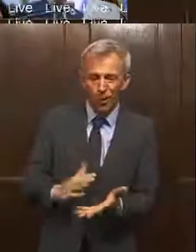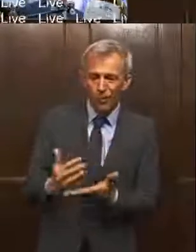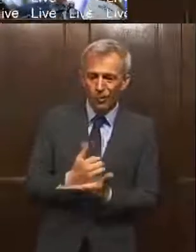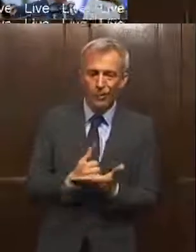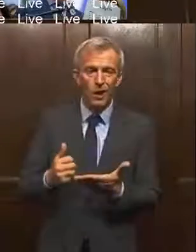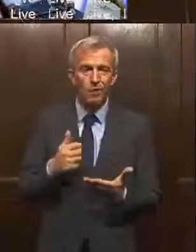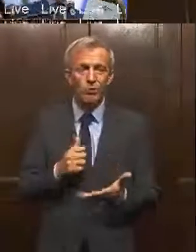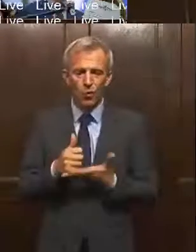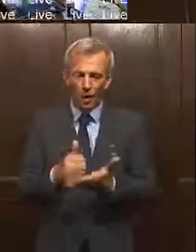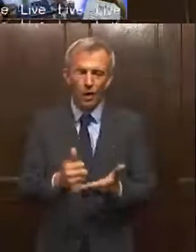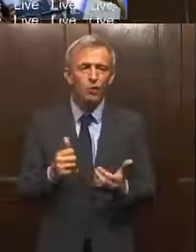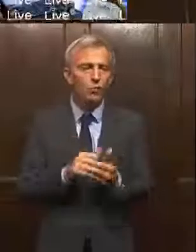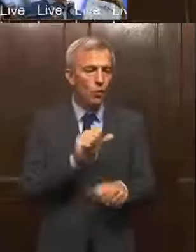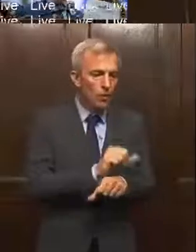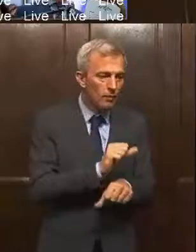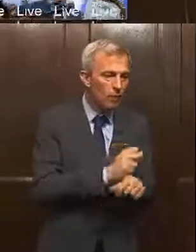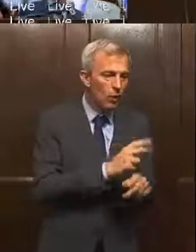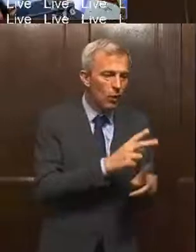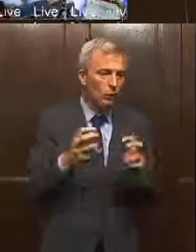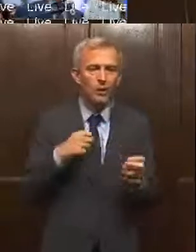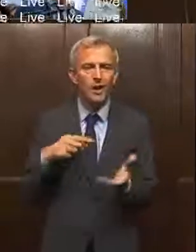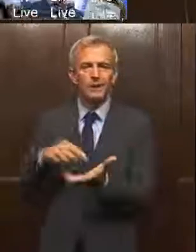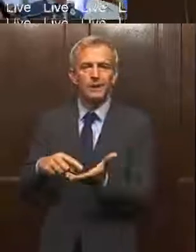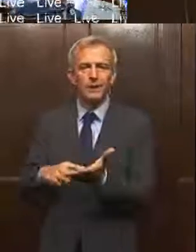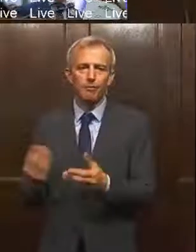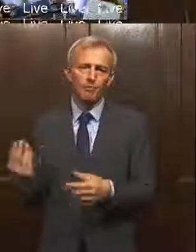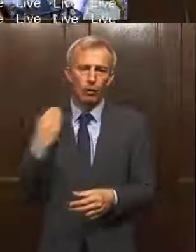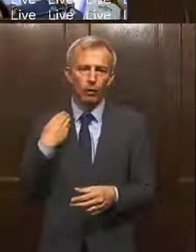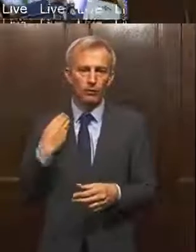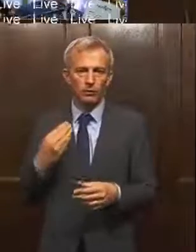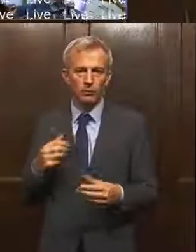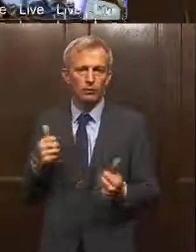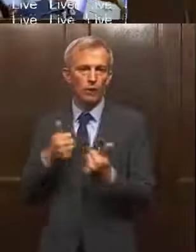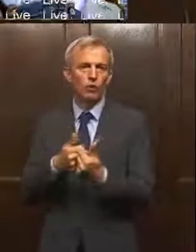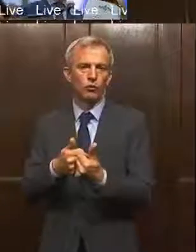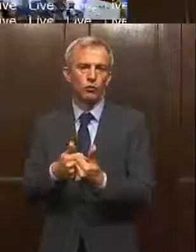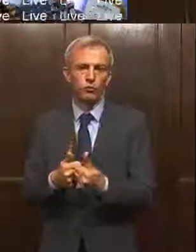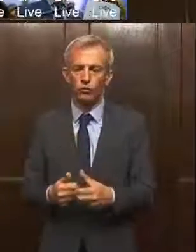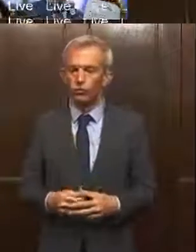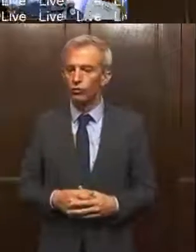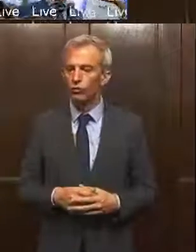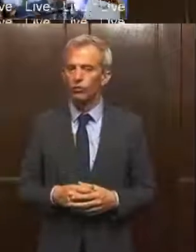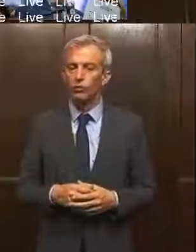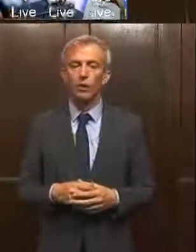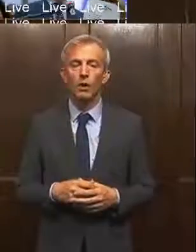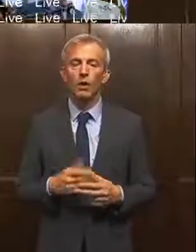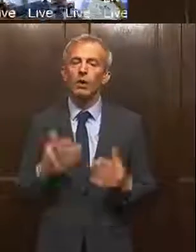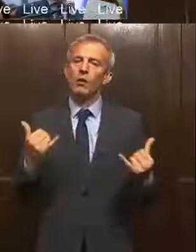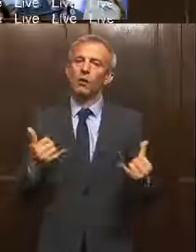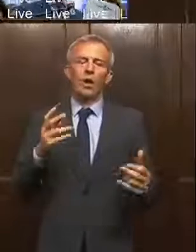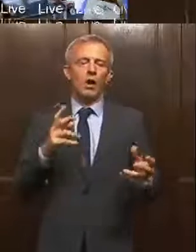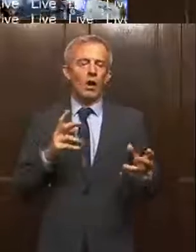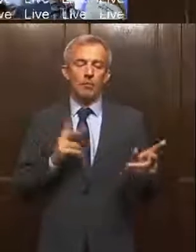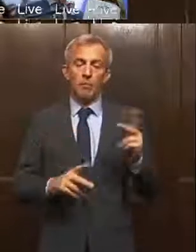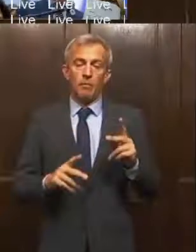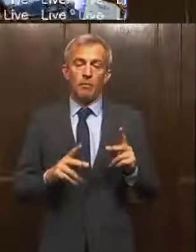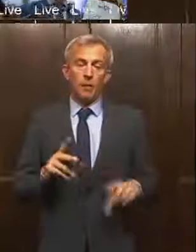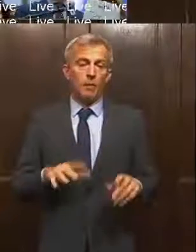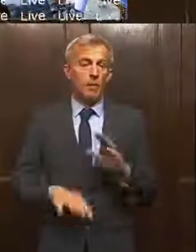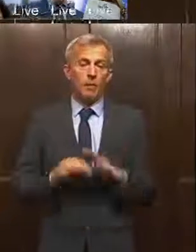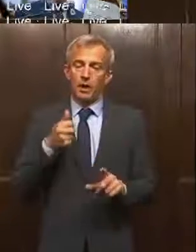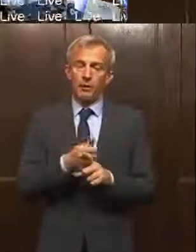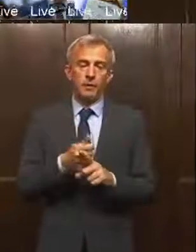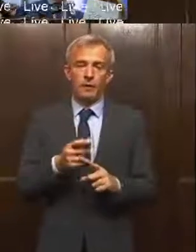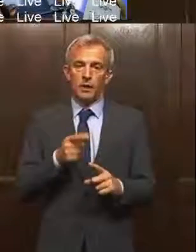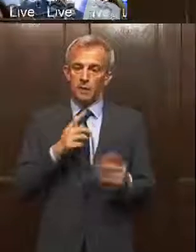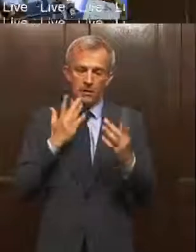employment issues to debt and bankruptcy challenges. Because people are finding themselves in some of the most pressing and painful